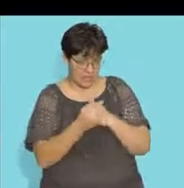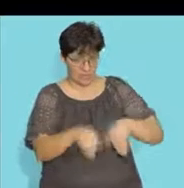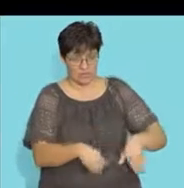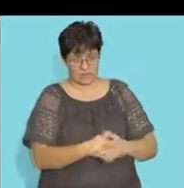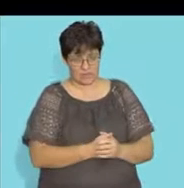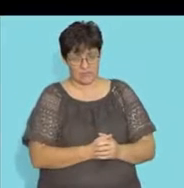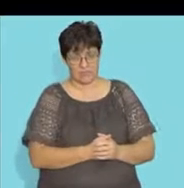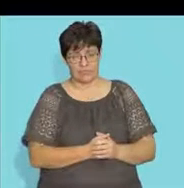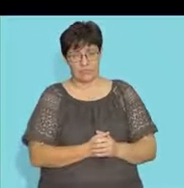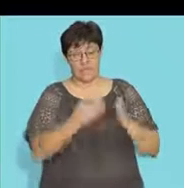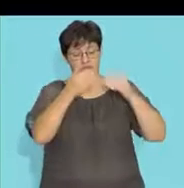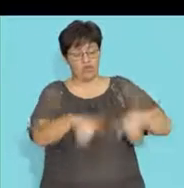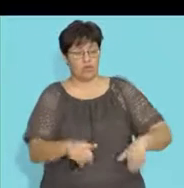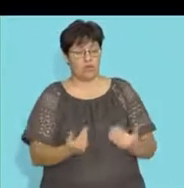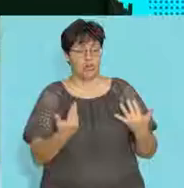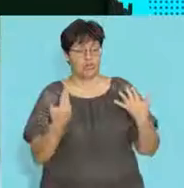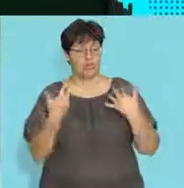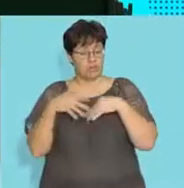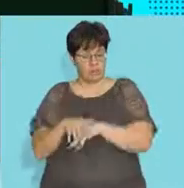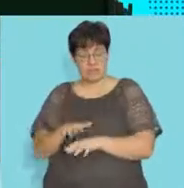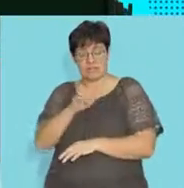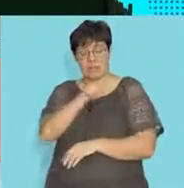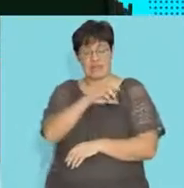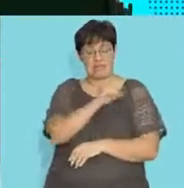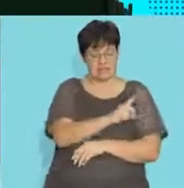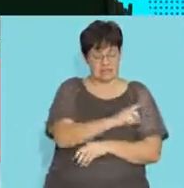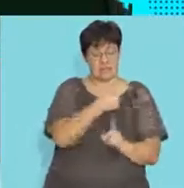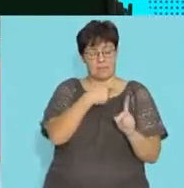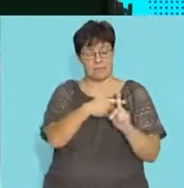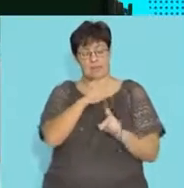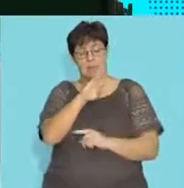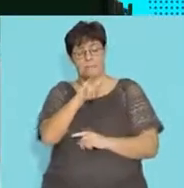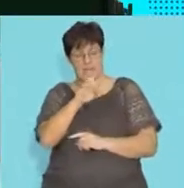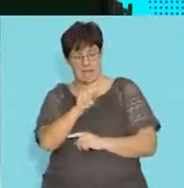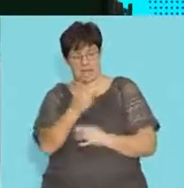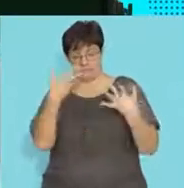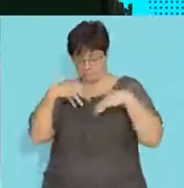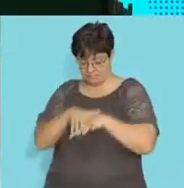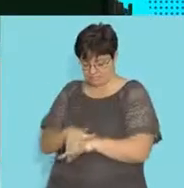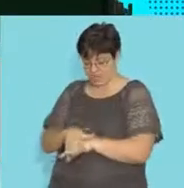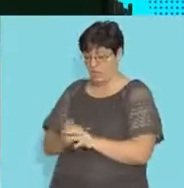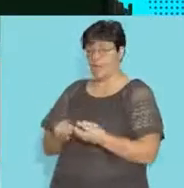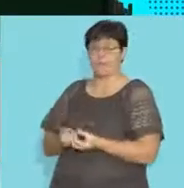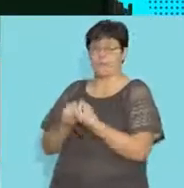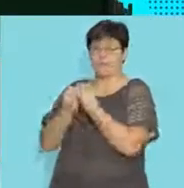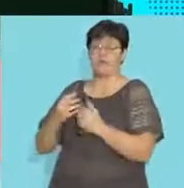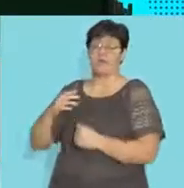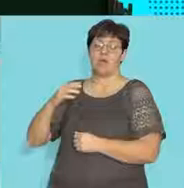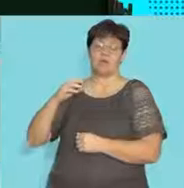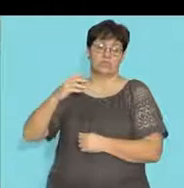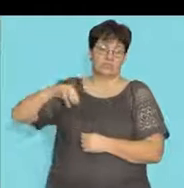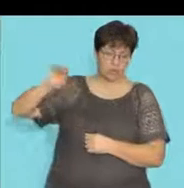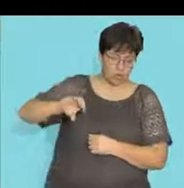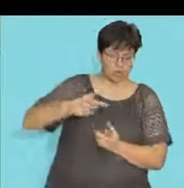We also know that neutralization reaction is an acid and a base reacting with each other to form a salt and